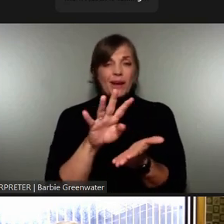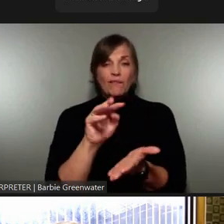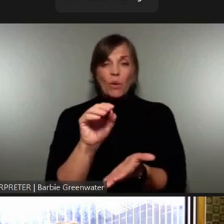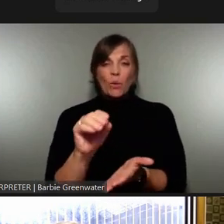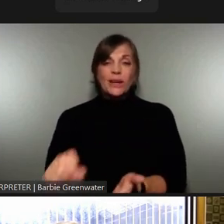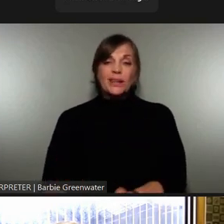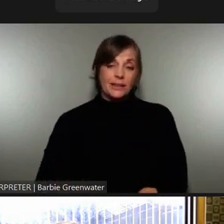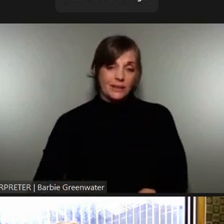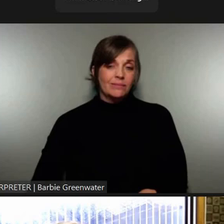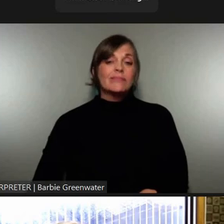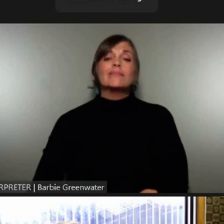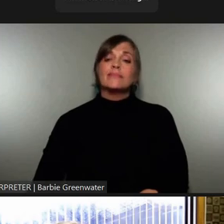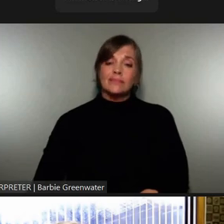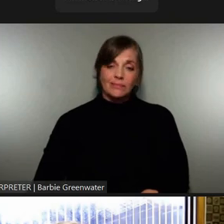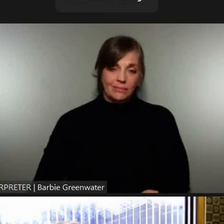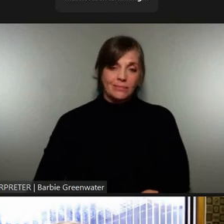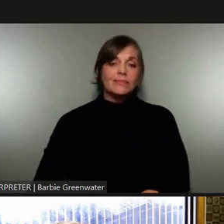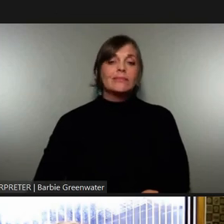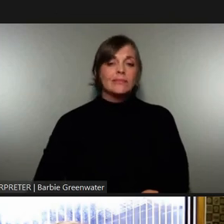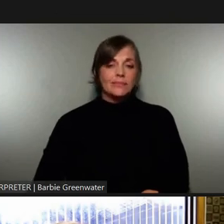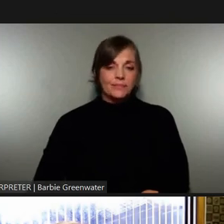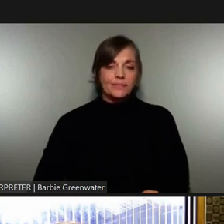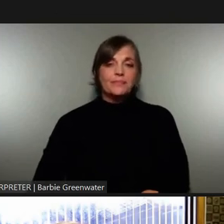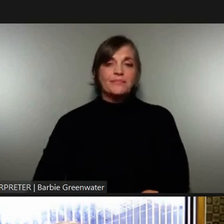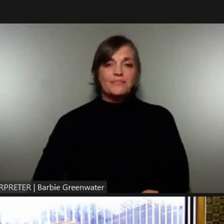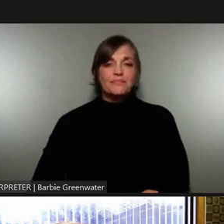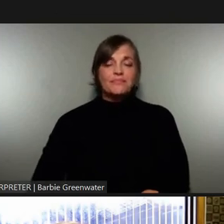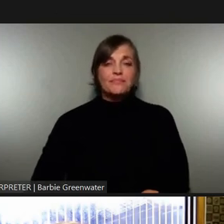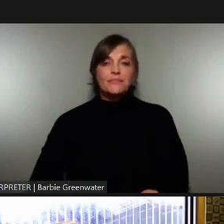are, solutions in a very, very different way.